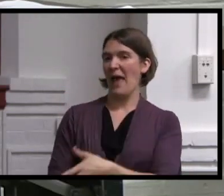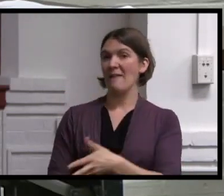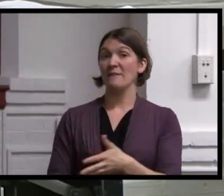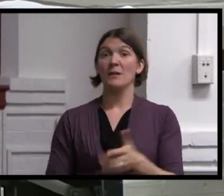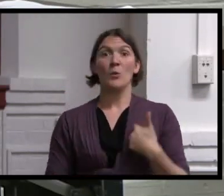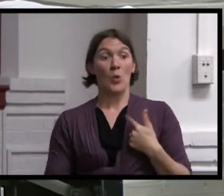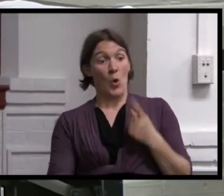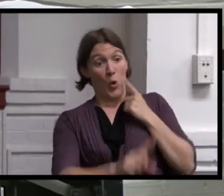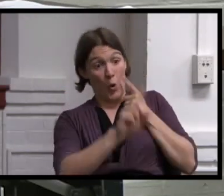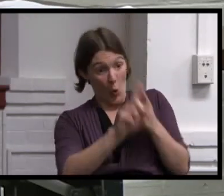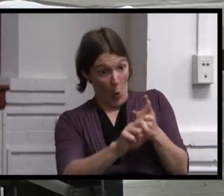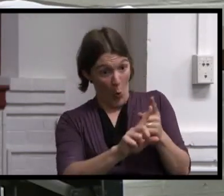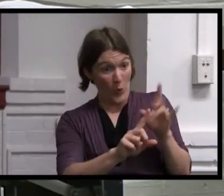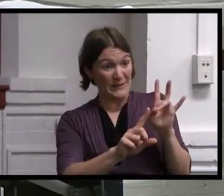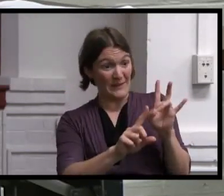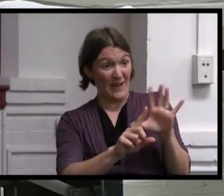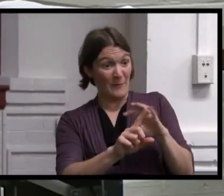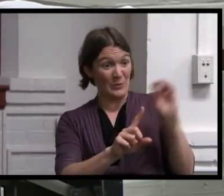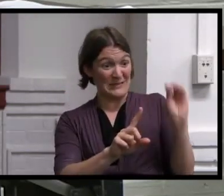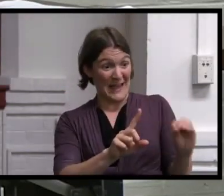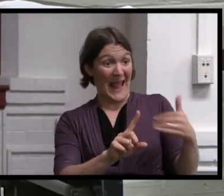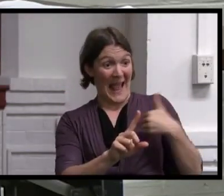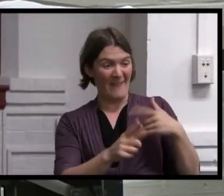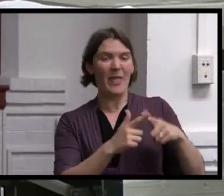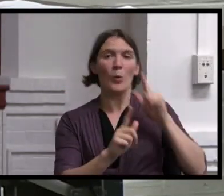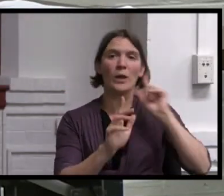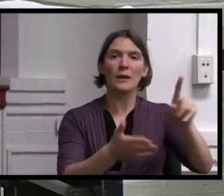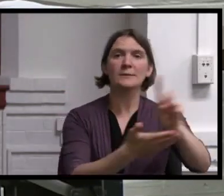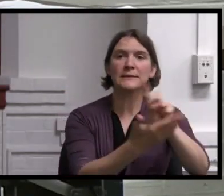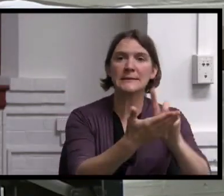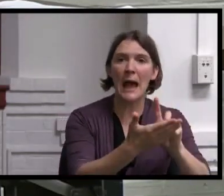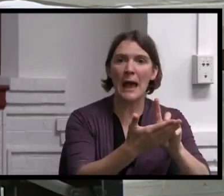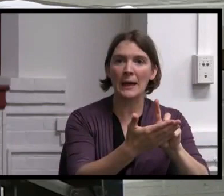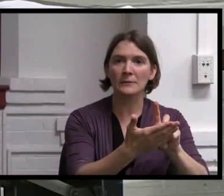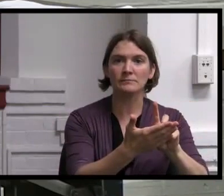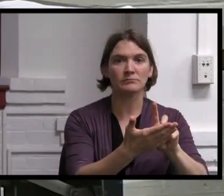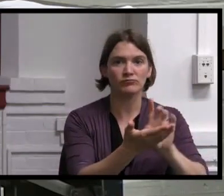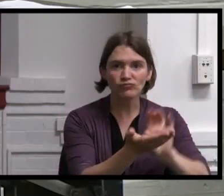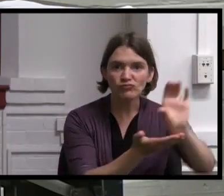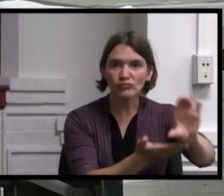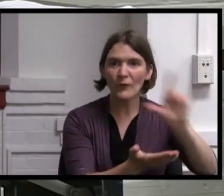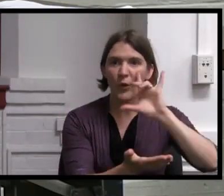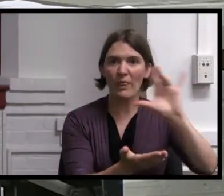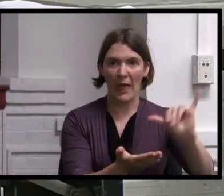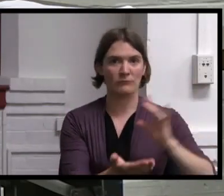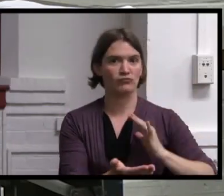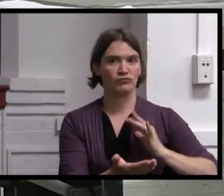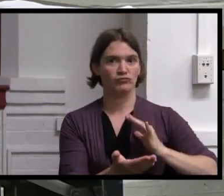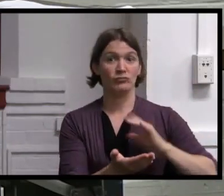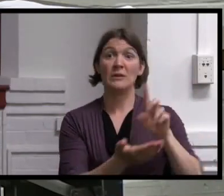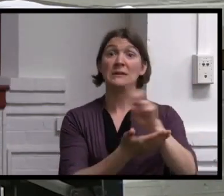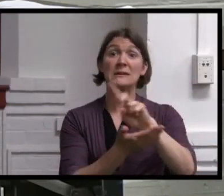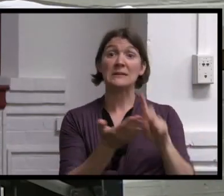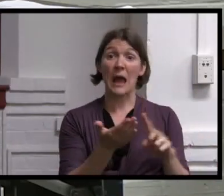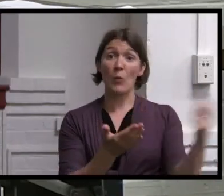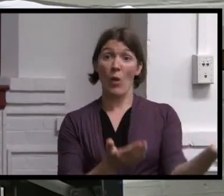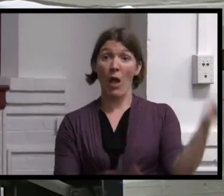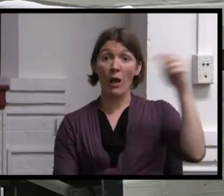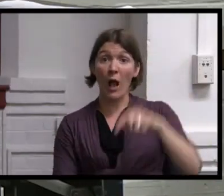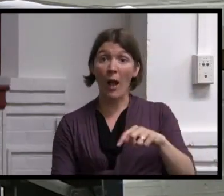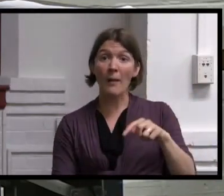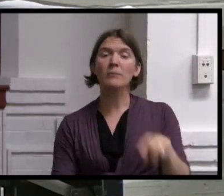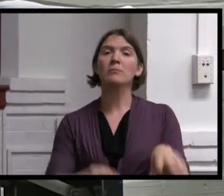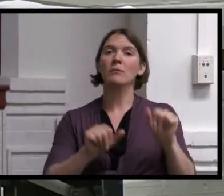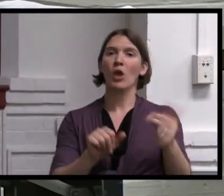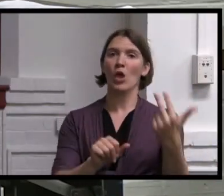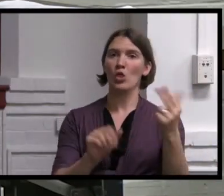is where we want to go out to get the design, and that will be an overall stakeholder design. The designer comes in, holds